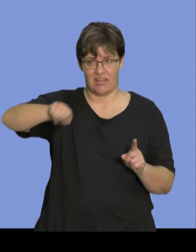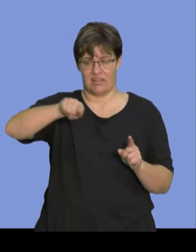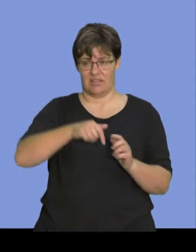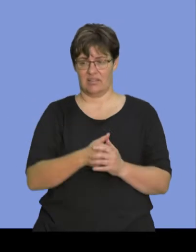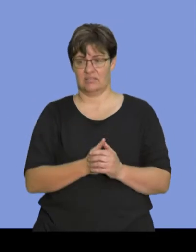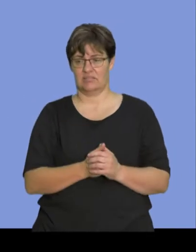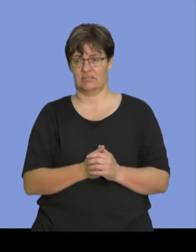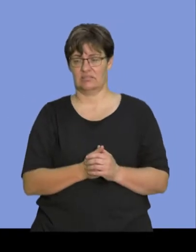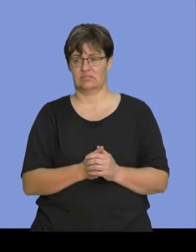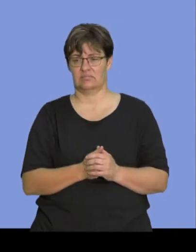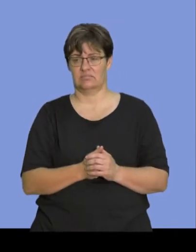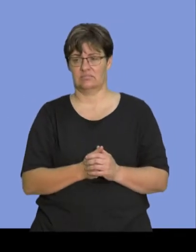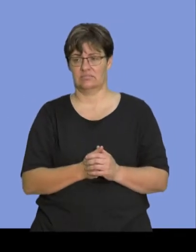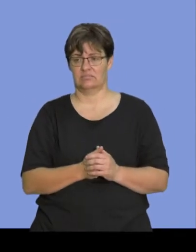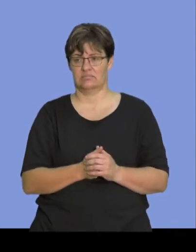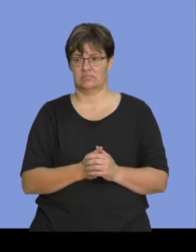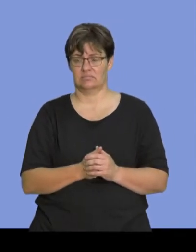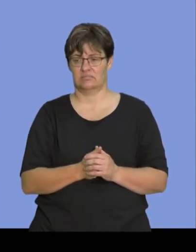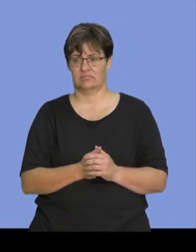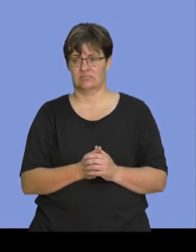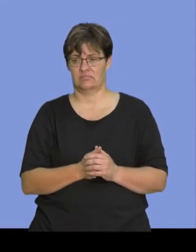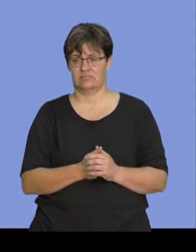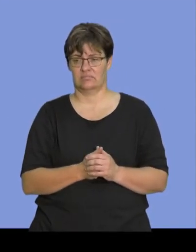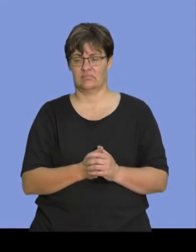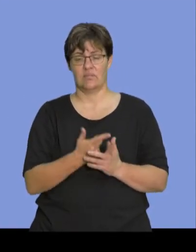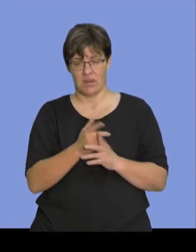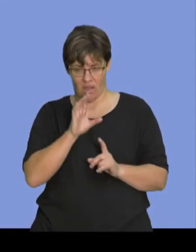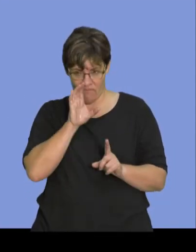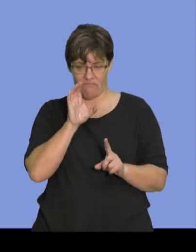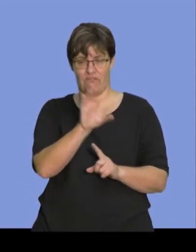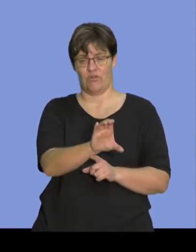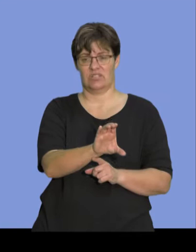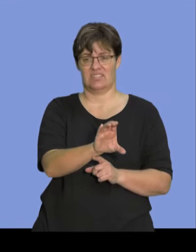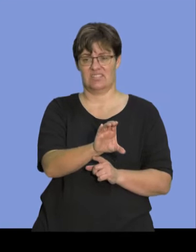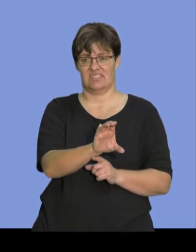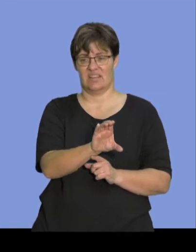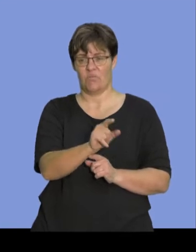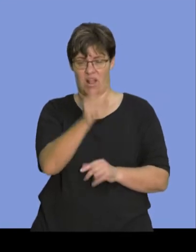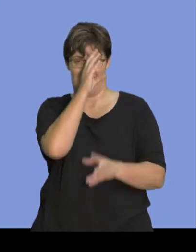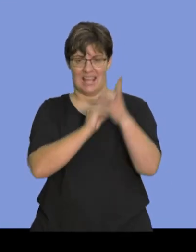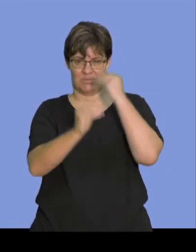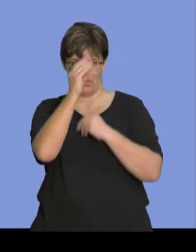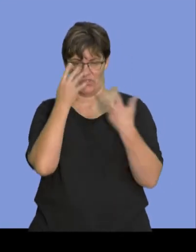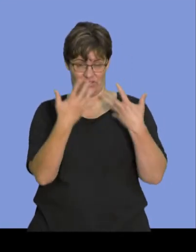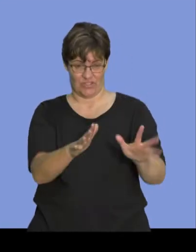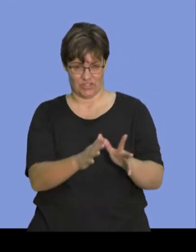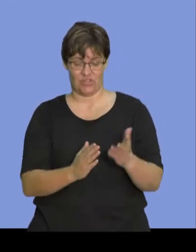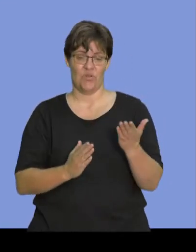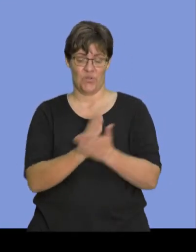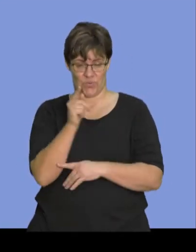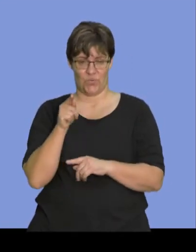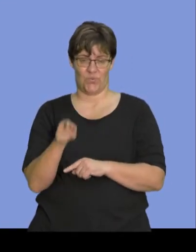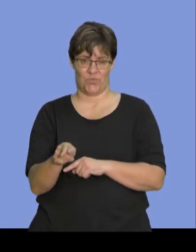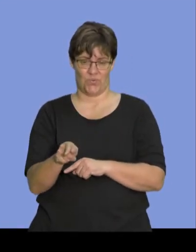right? Okay, which shows that there is actually a force that will be experienced by